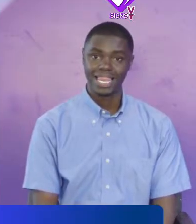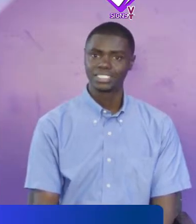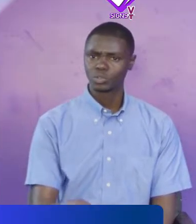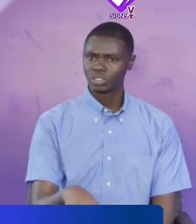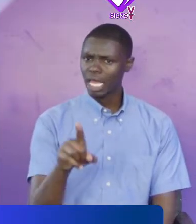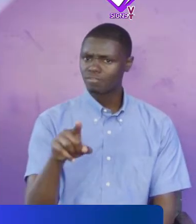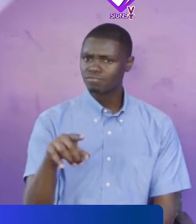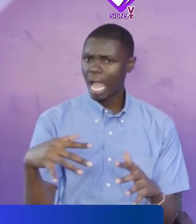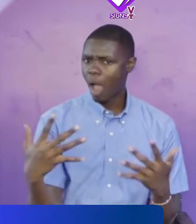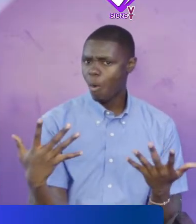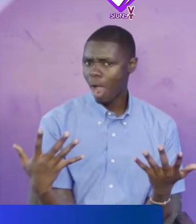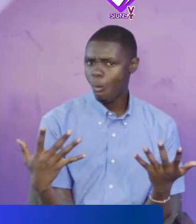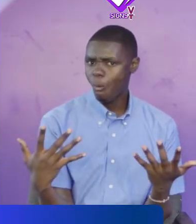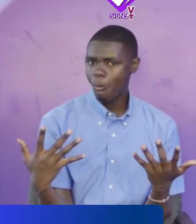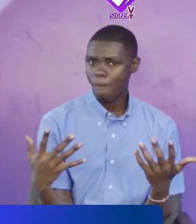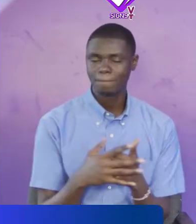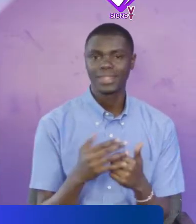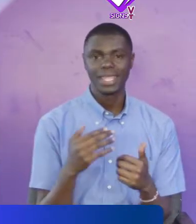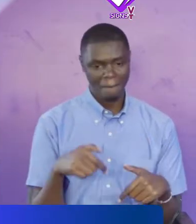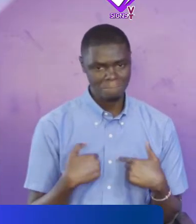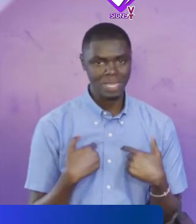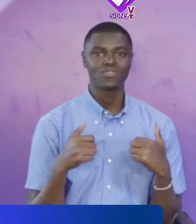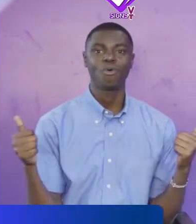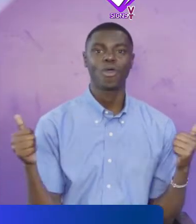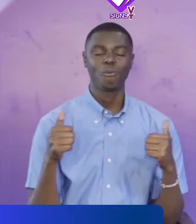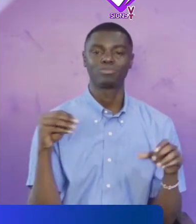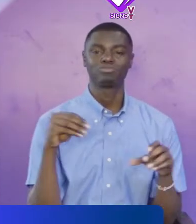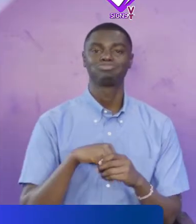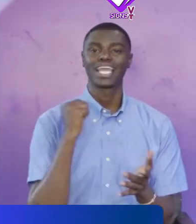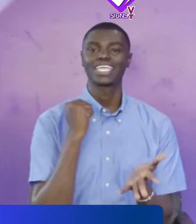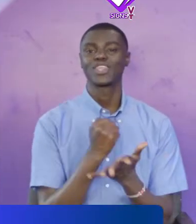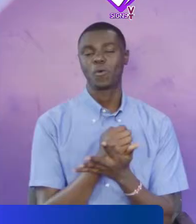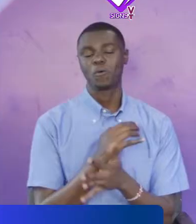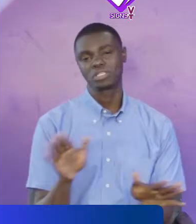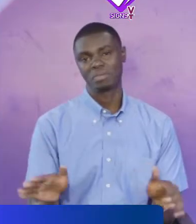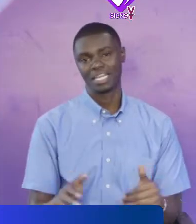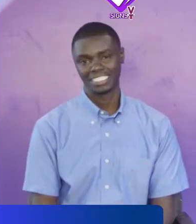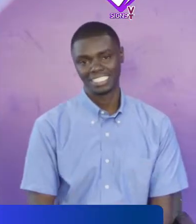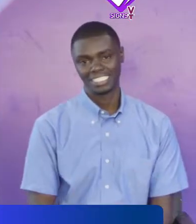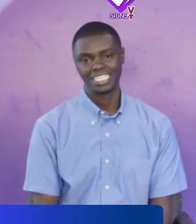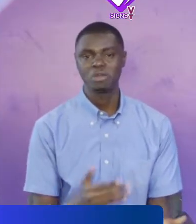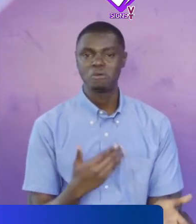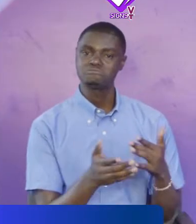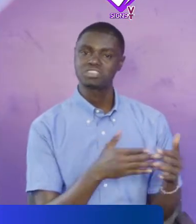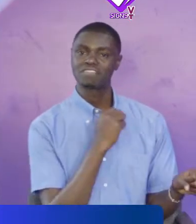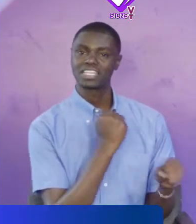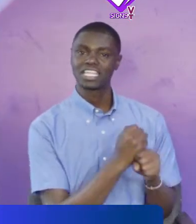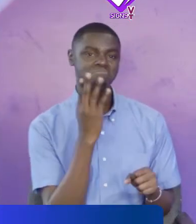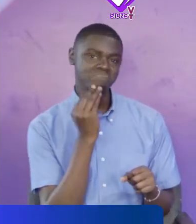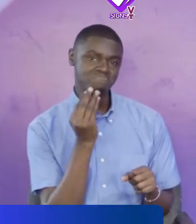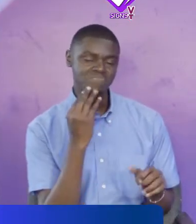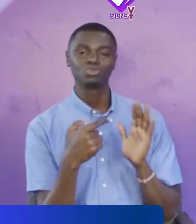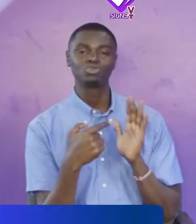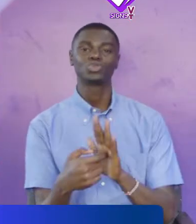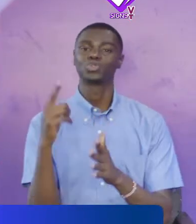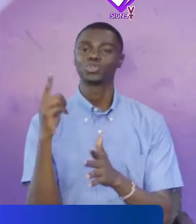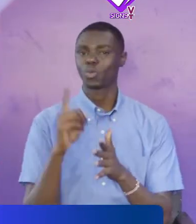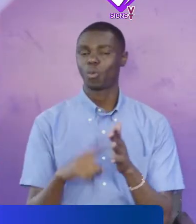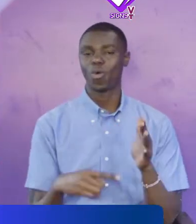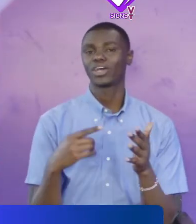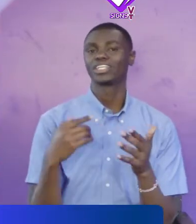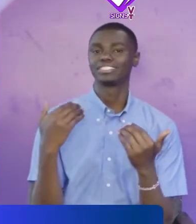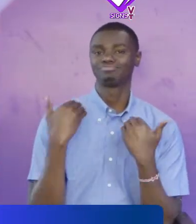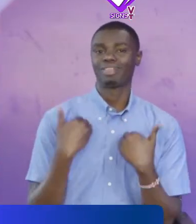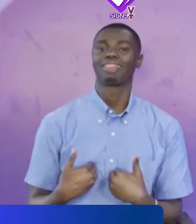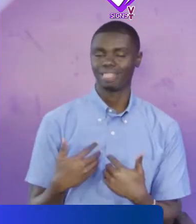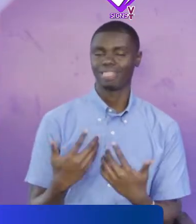Correct, yes. I'm also doing well, just like the office. So whatever the office is going through reflects right through you.